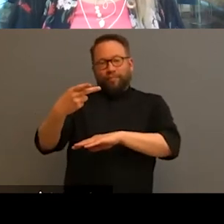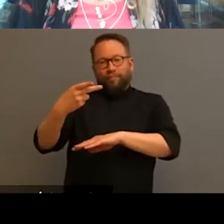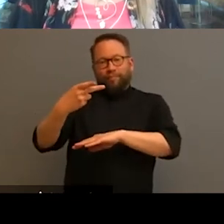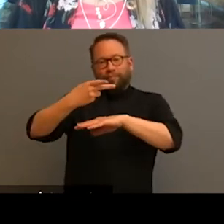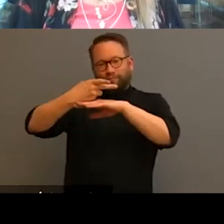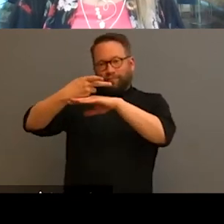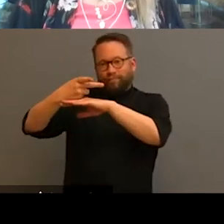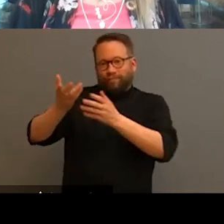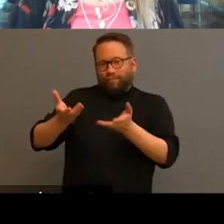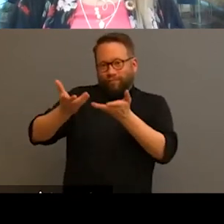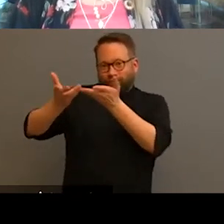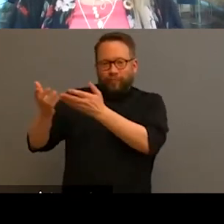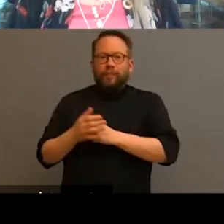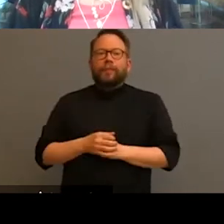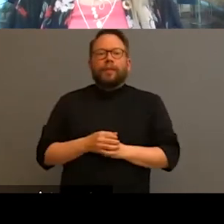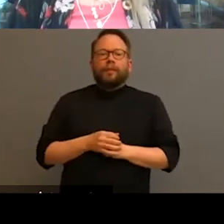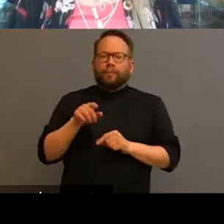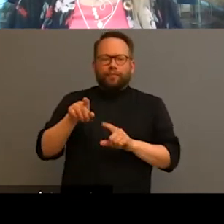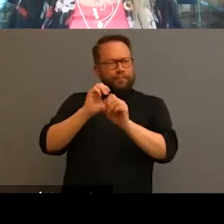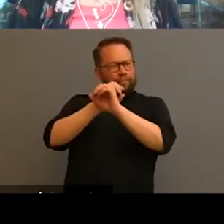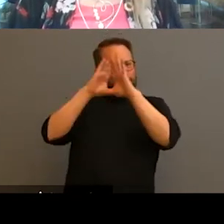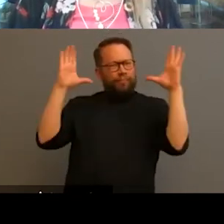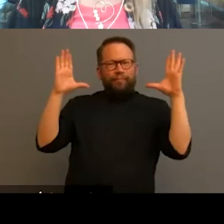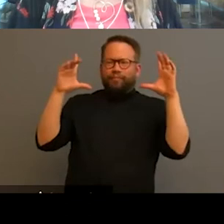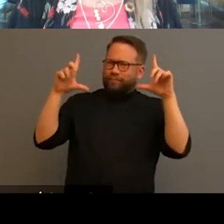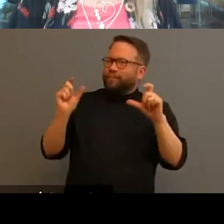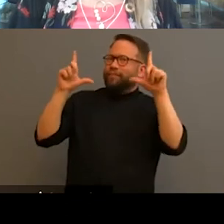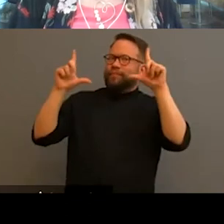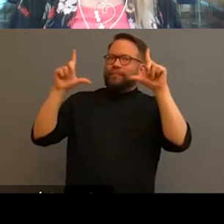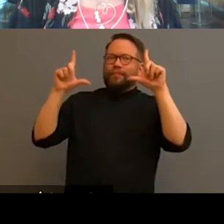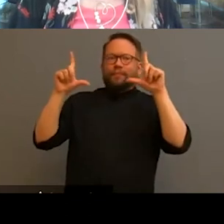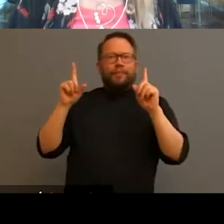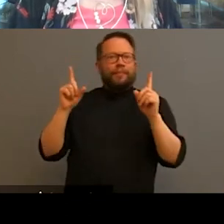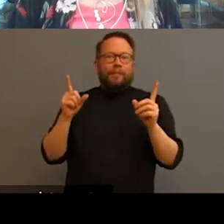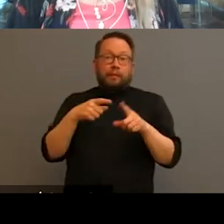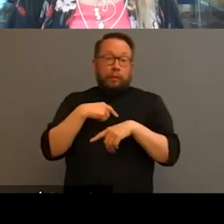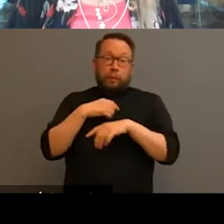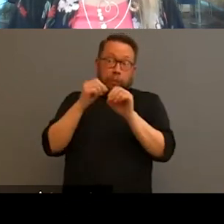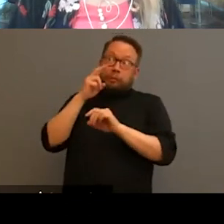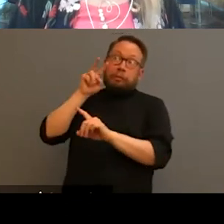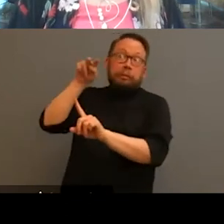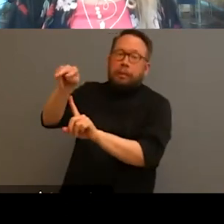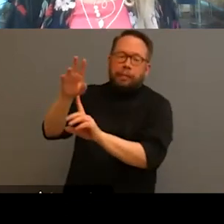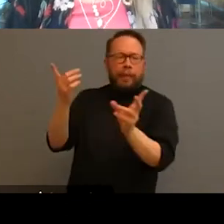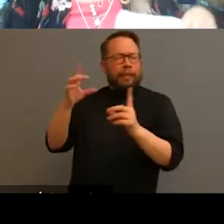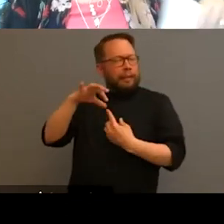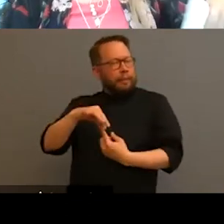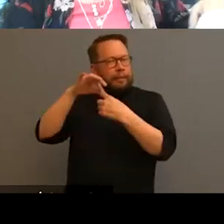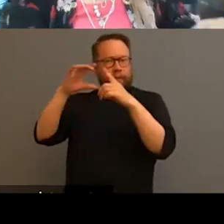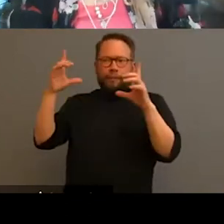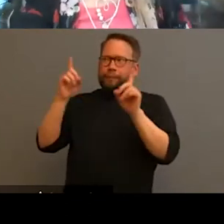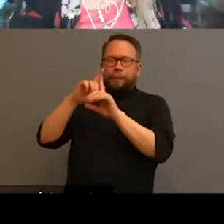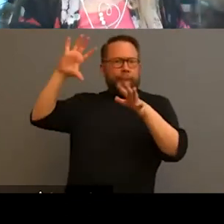The special thing with this man, but you cannot see from the picture, is that he